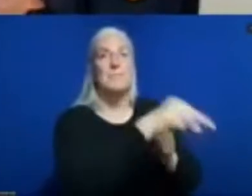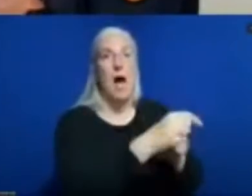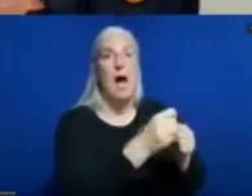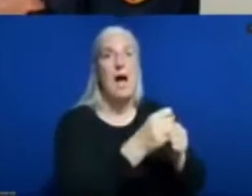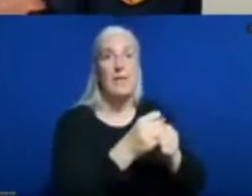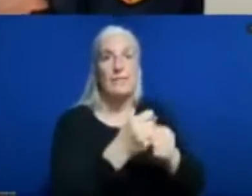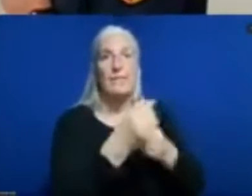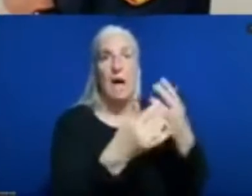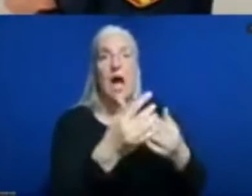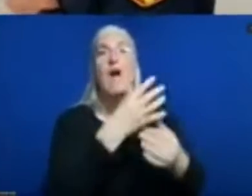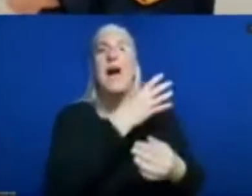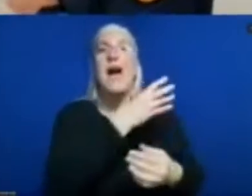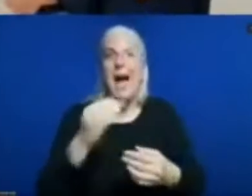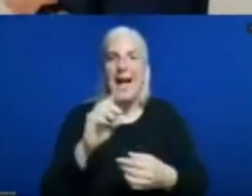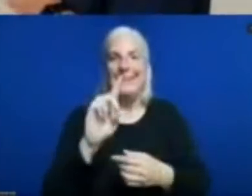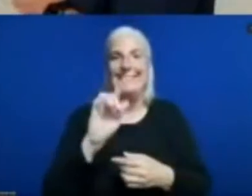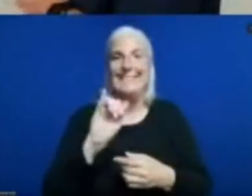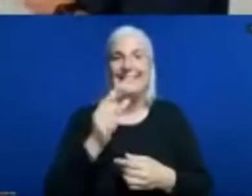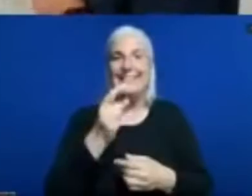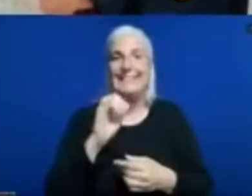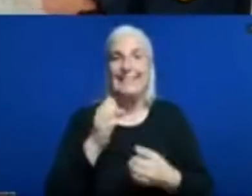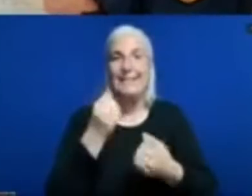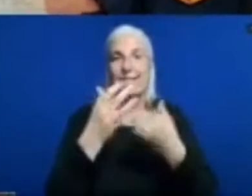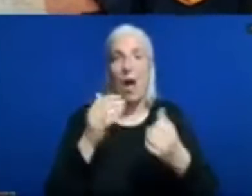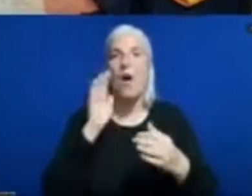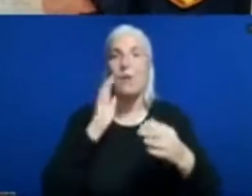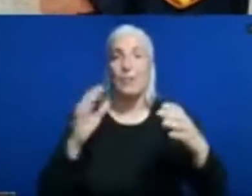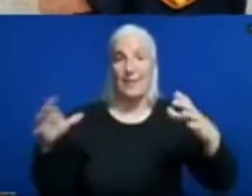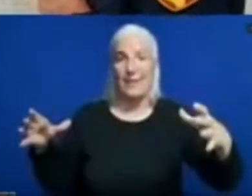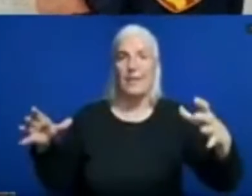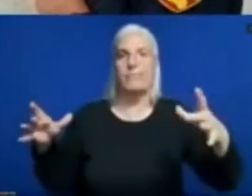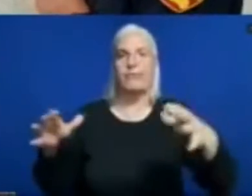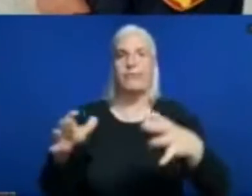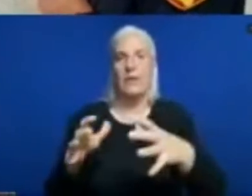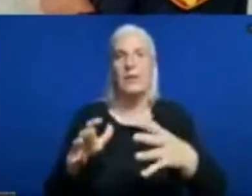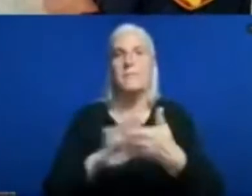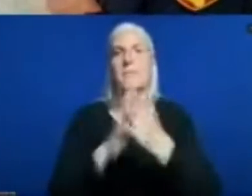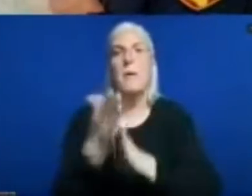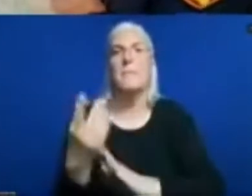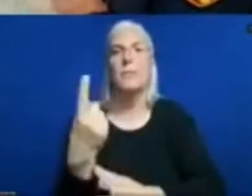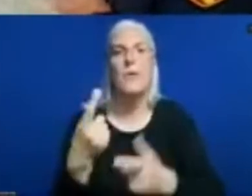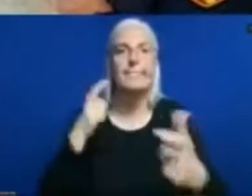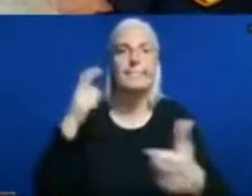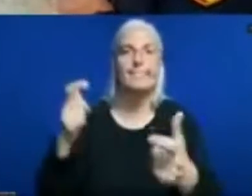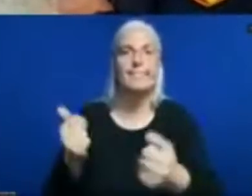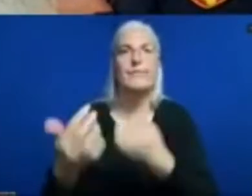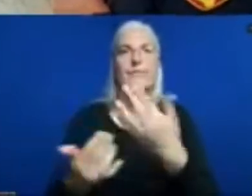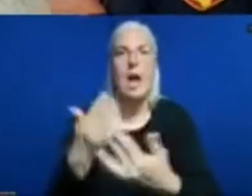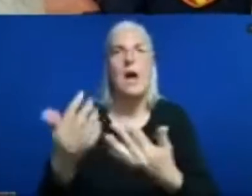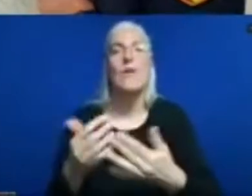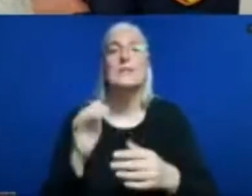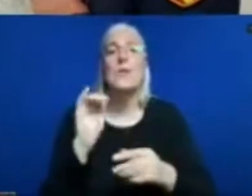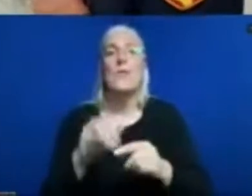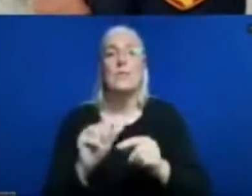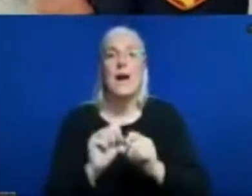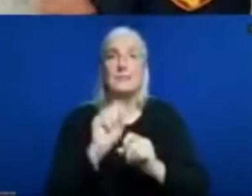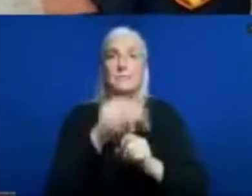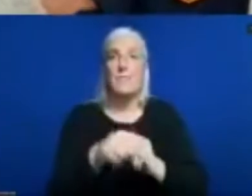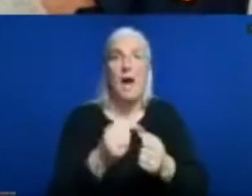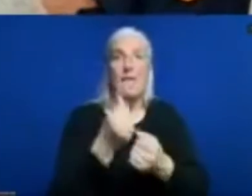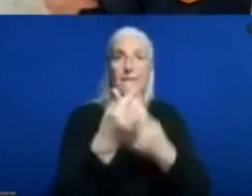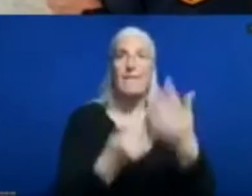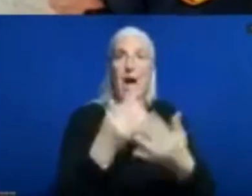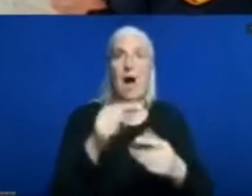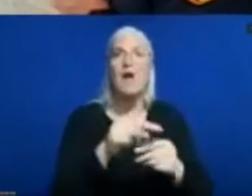of Antelope Lake. It also continues to progress to the southeast, just primarily due to the topography of the